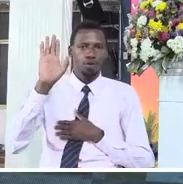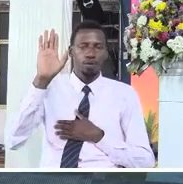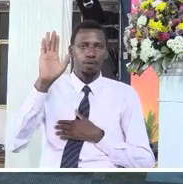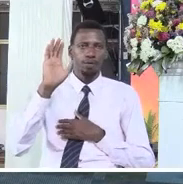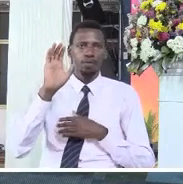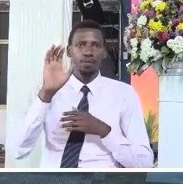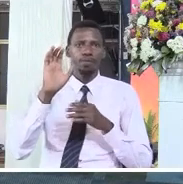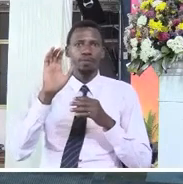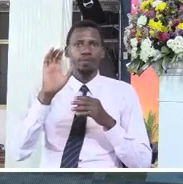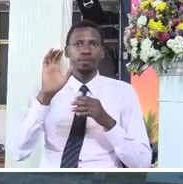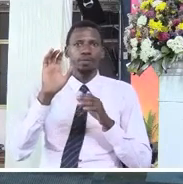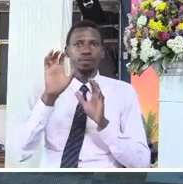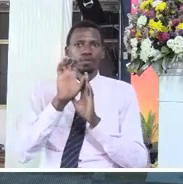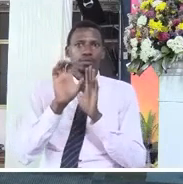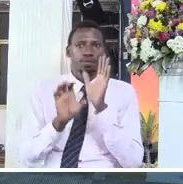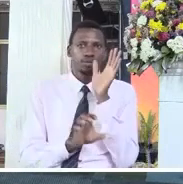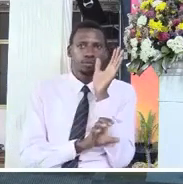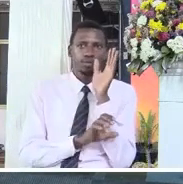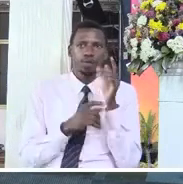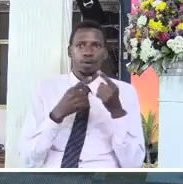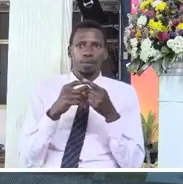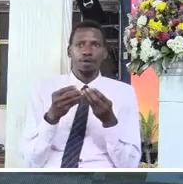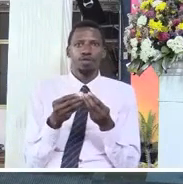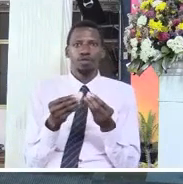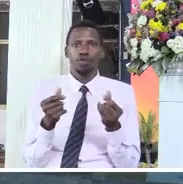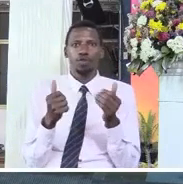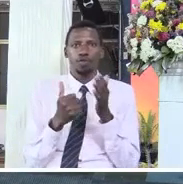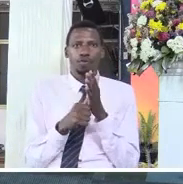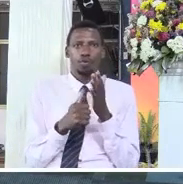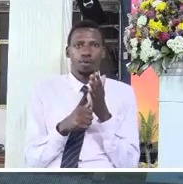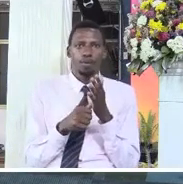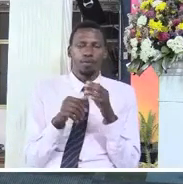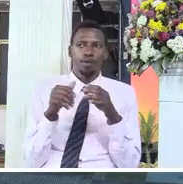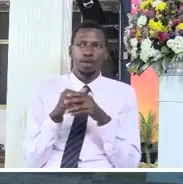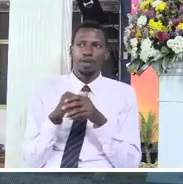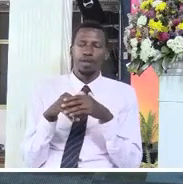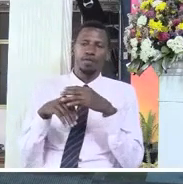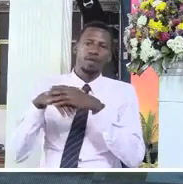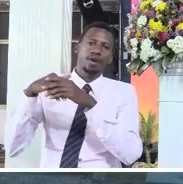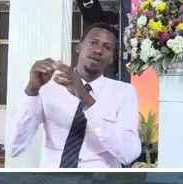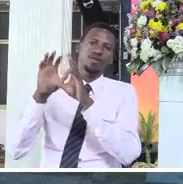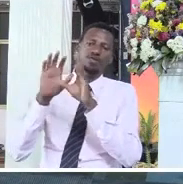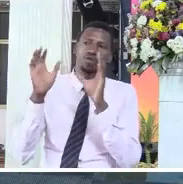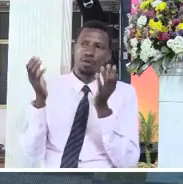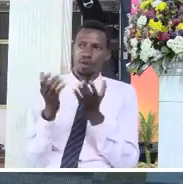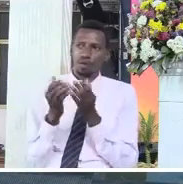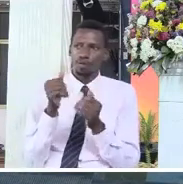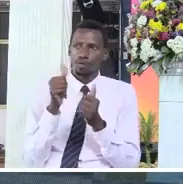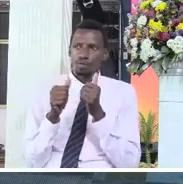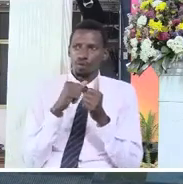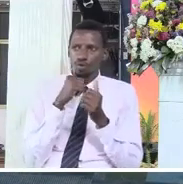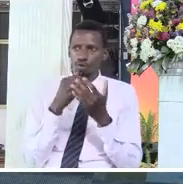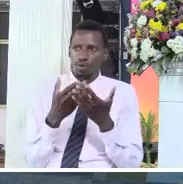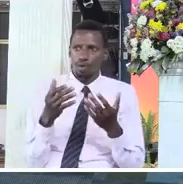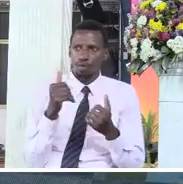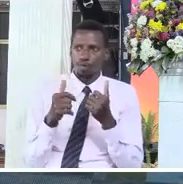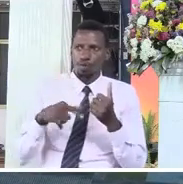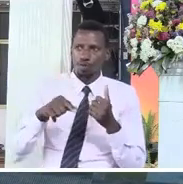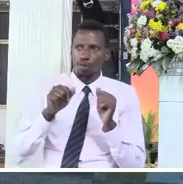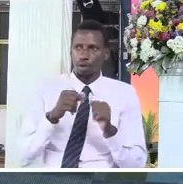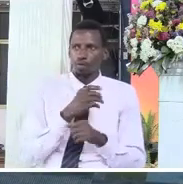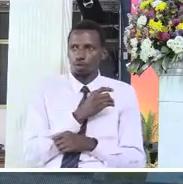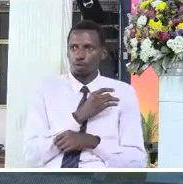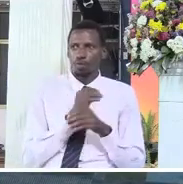to advance, to solve the problems in the secular world, which is not something that we can complain about,